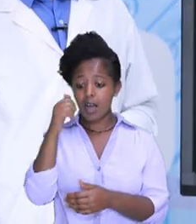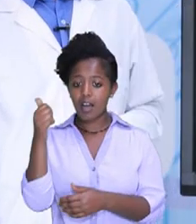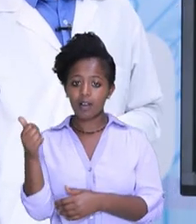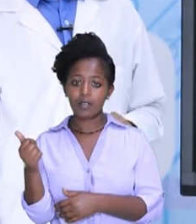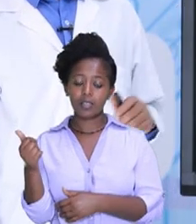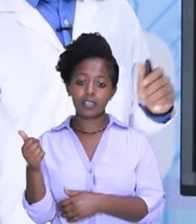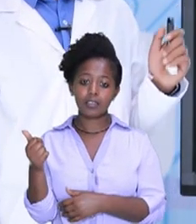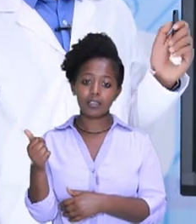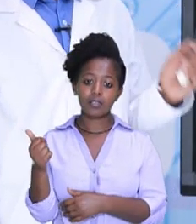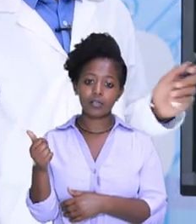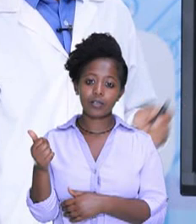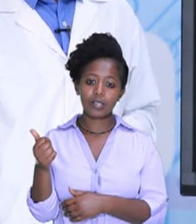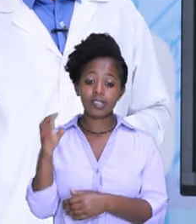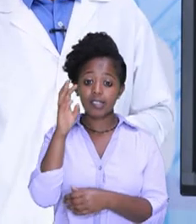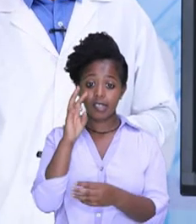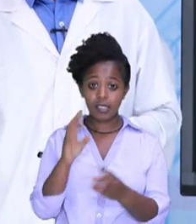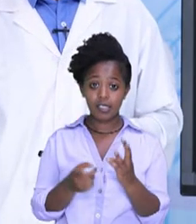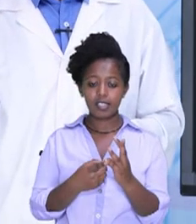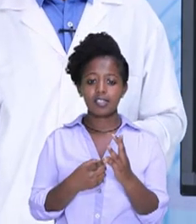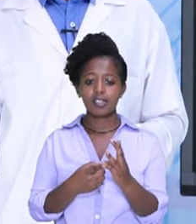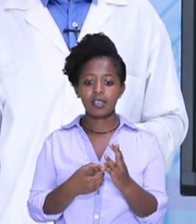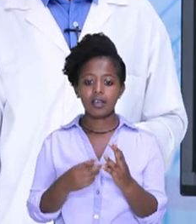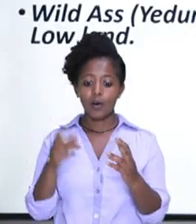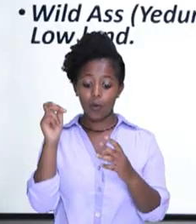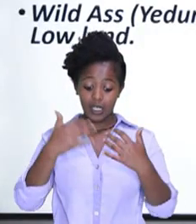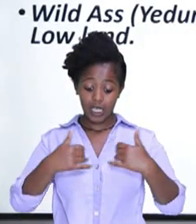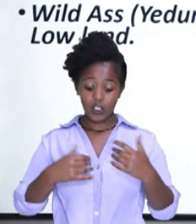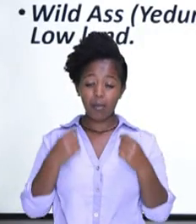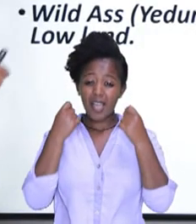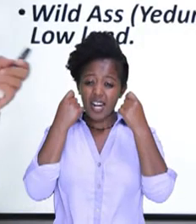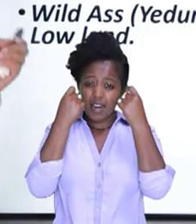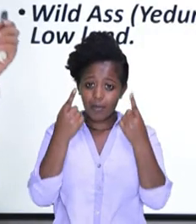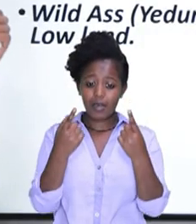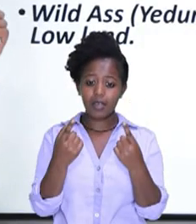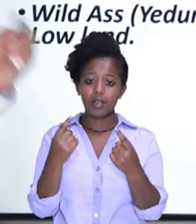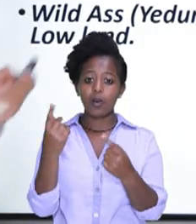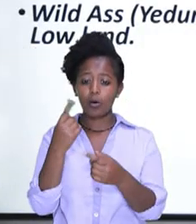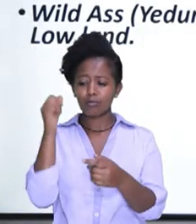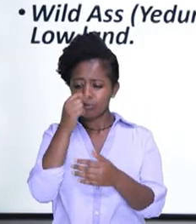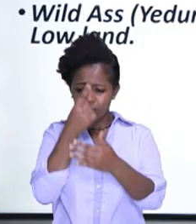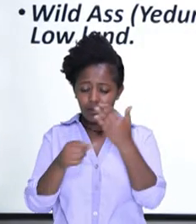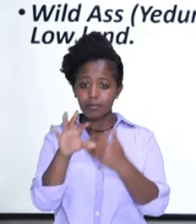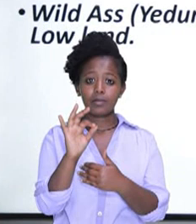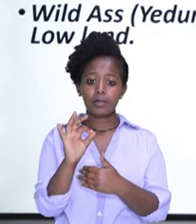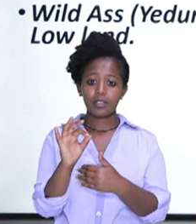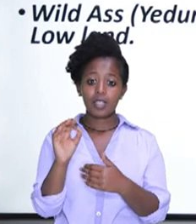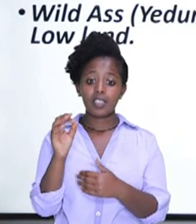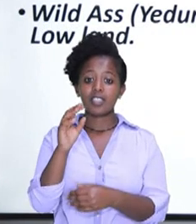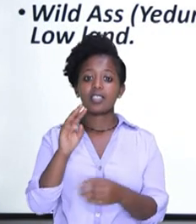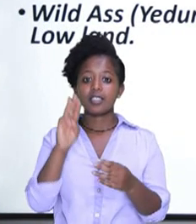Another, or the sixth wild animal, endemic wild animal of Ethiopia is Samin Fox